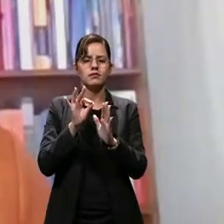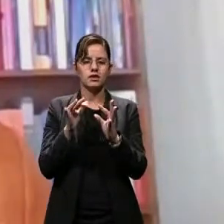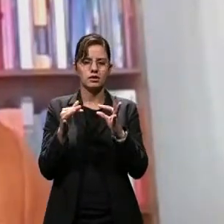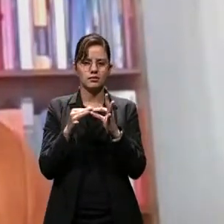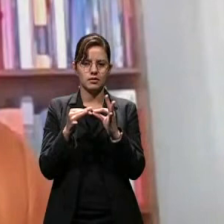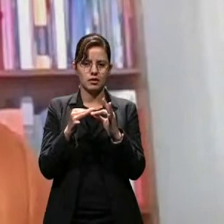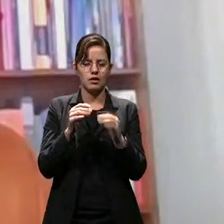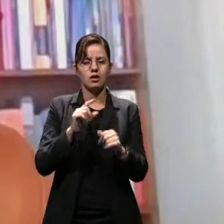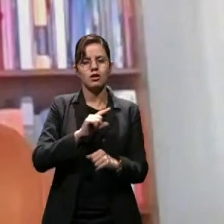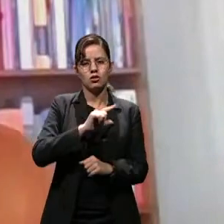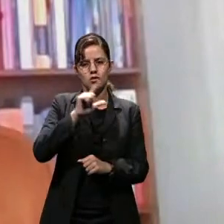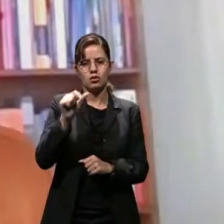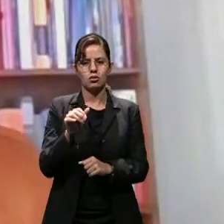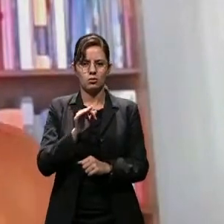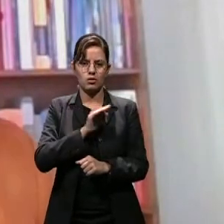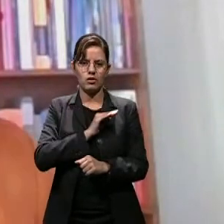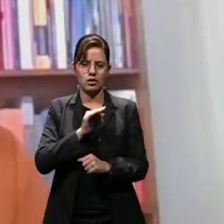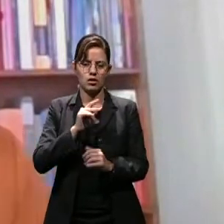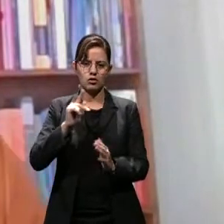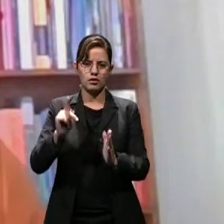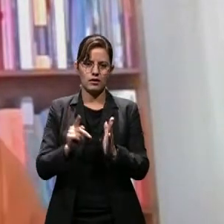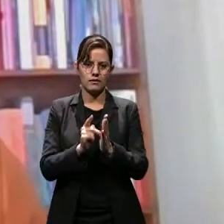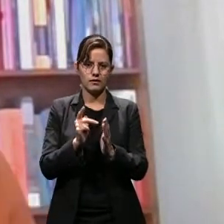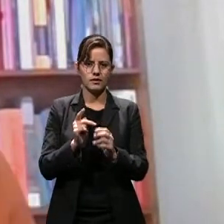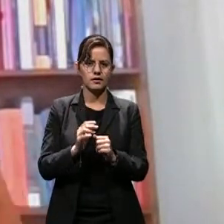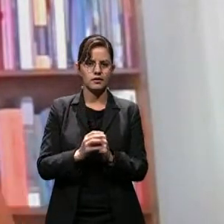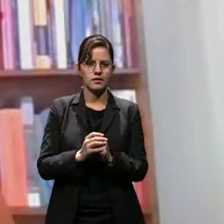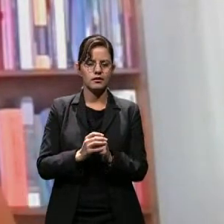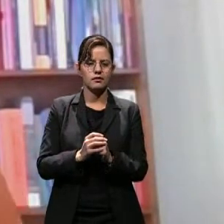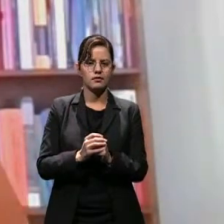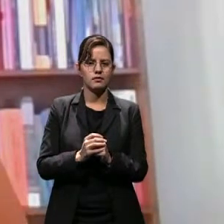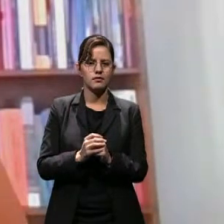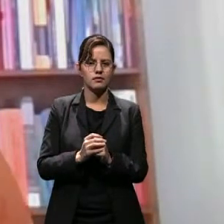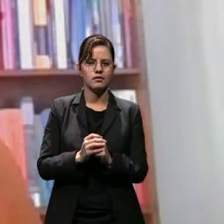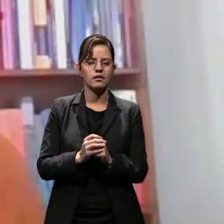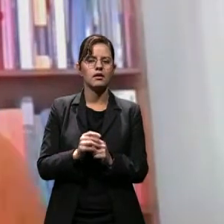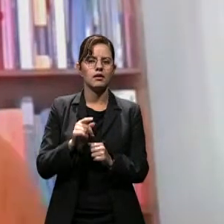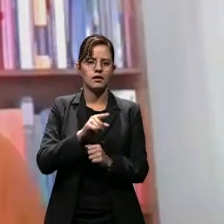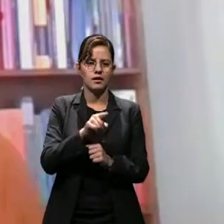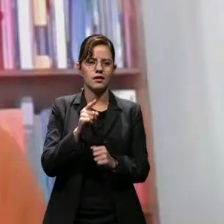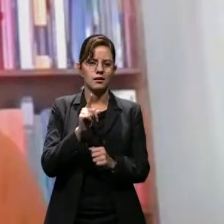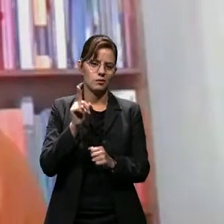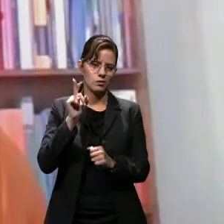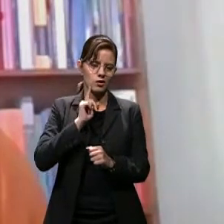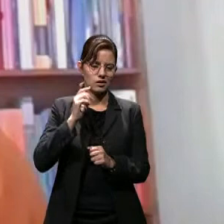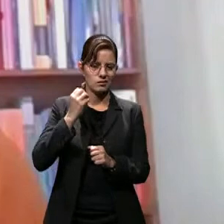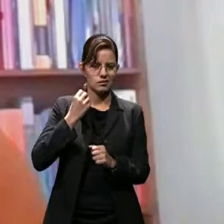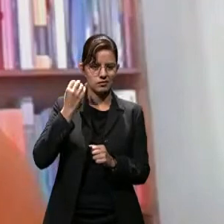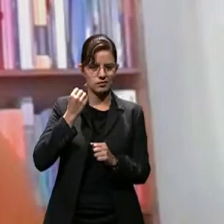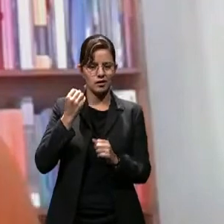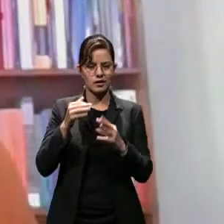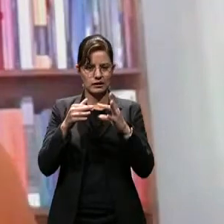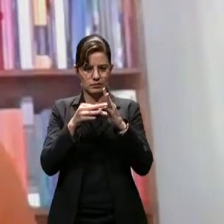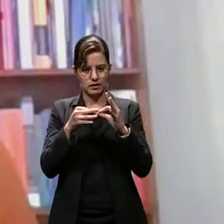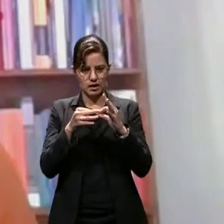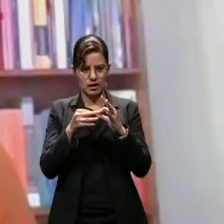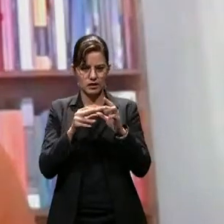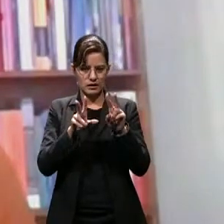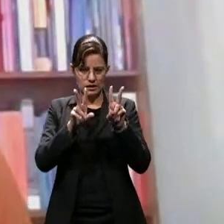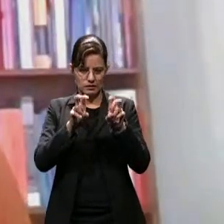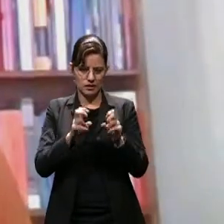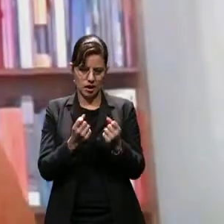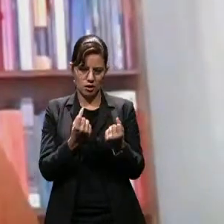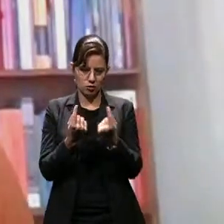been proposed to then be able to have a Q&A session with our panelists.